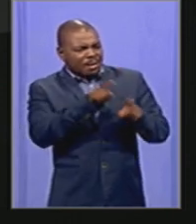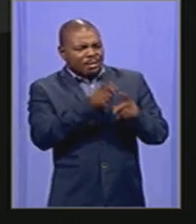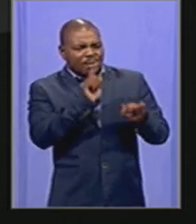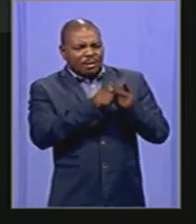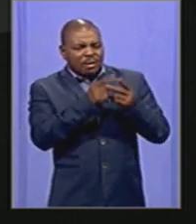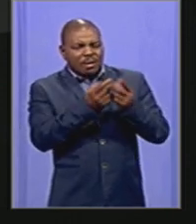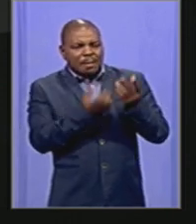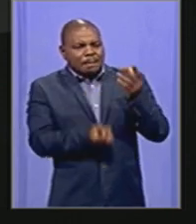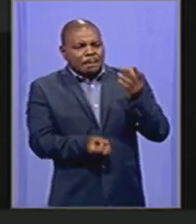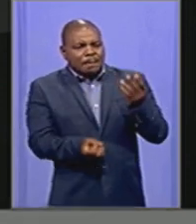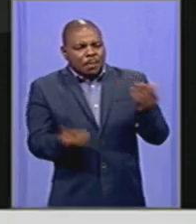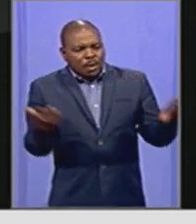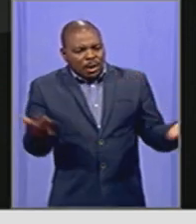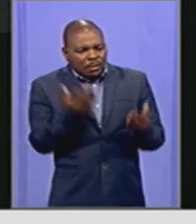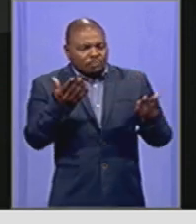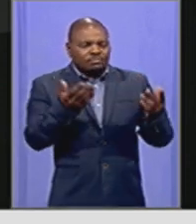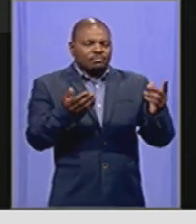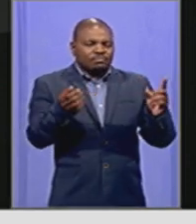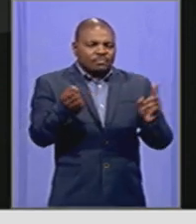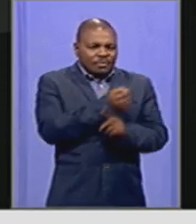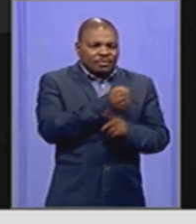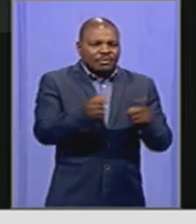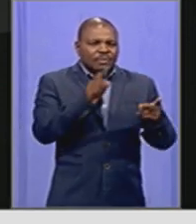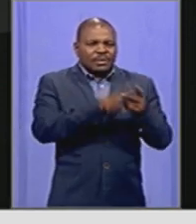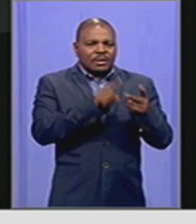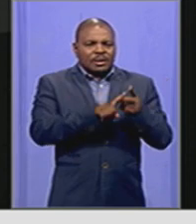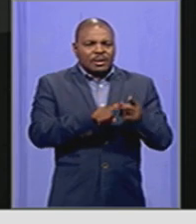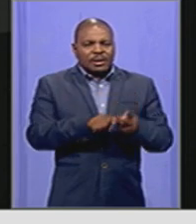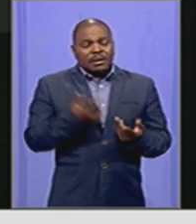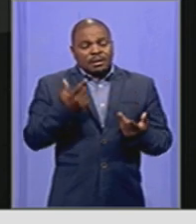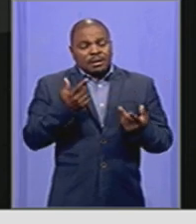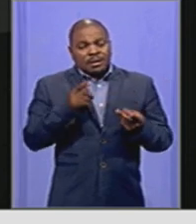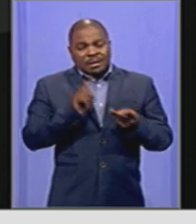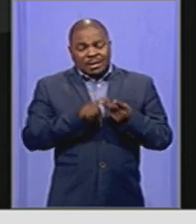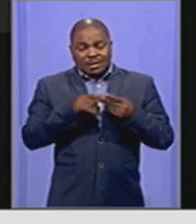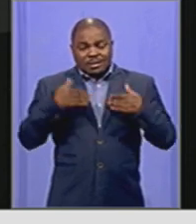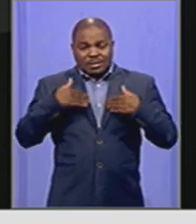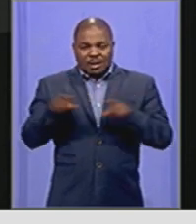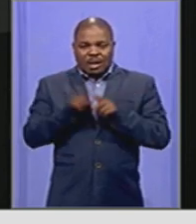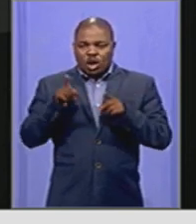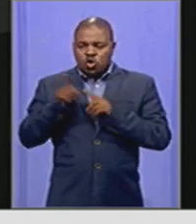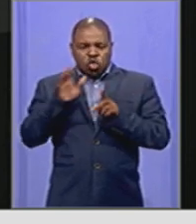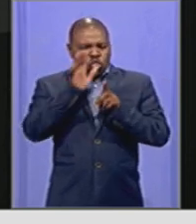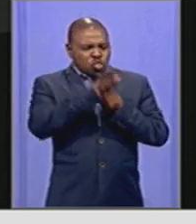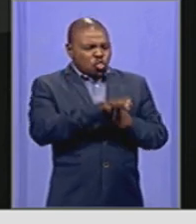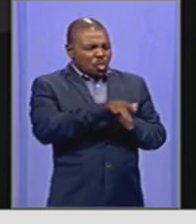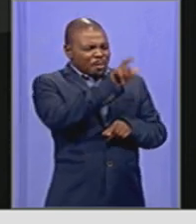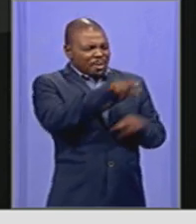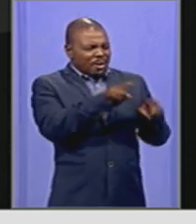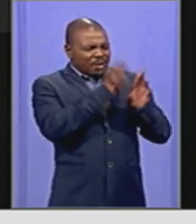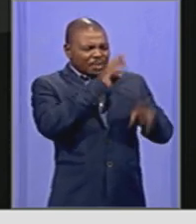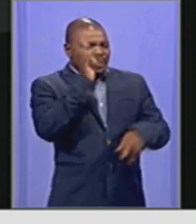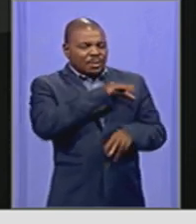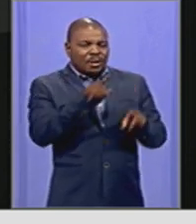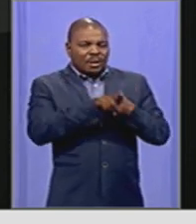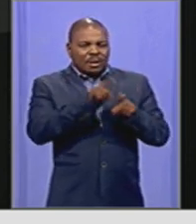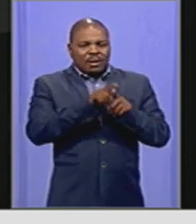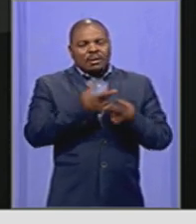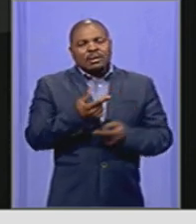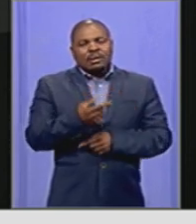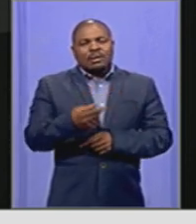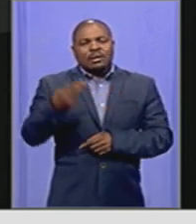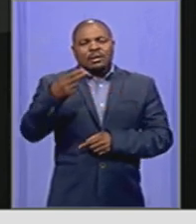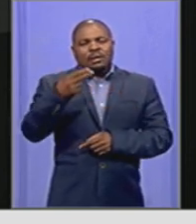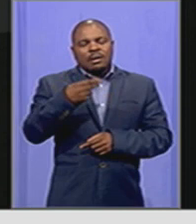and genocide. Genocide and hate crimes against fellow human beings begin at the point of dehumanization. When Hitler rationalized the genocide